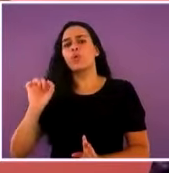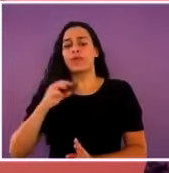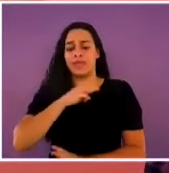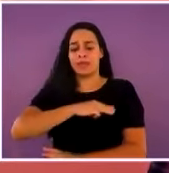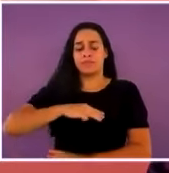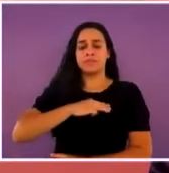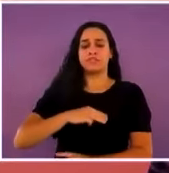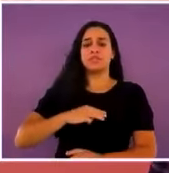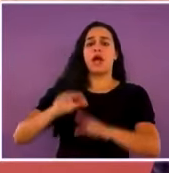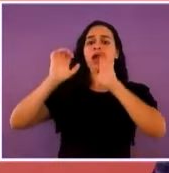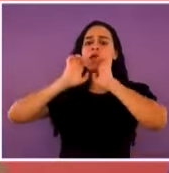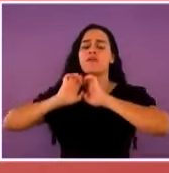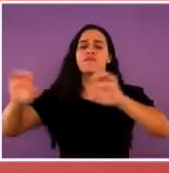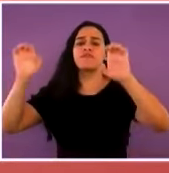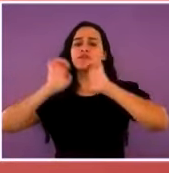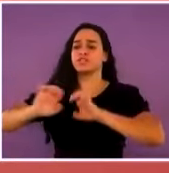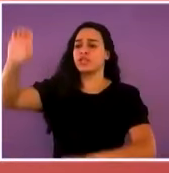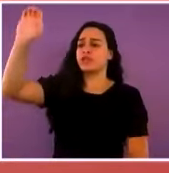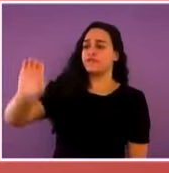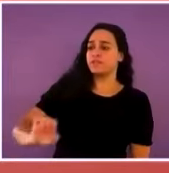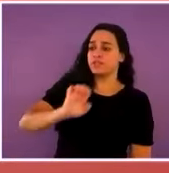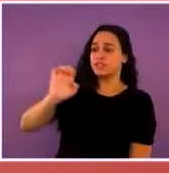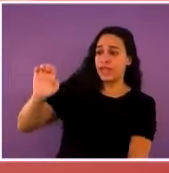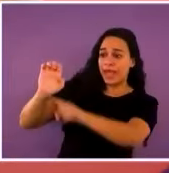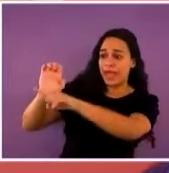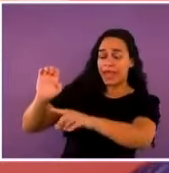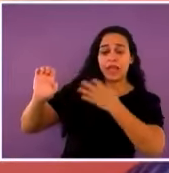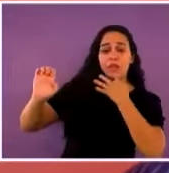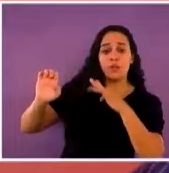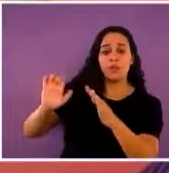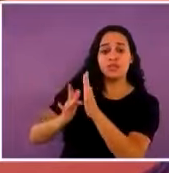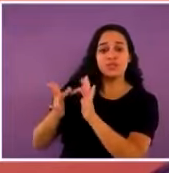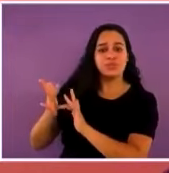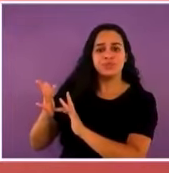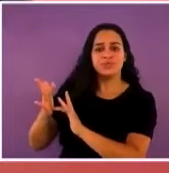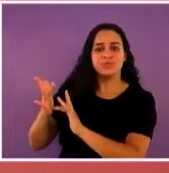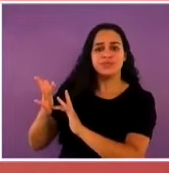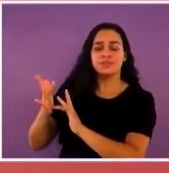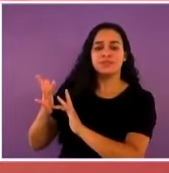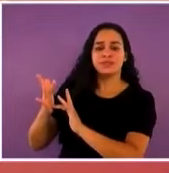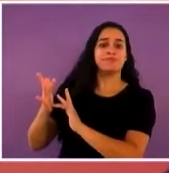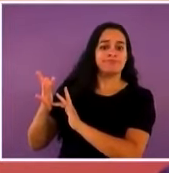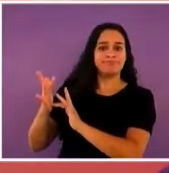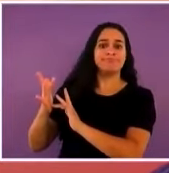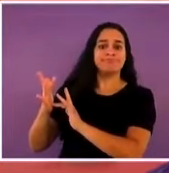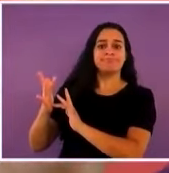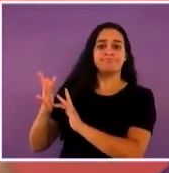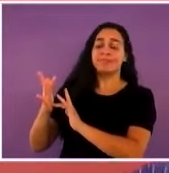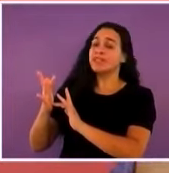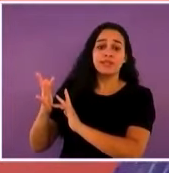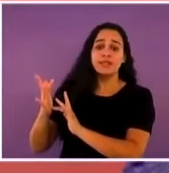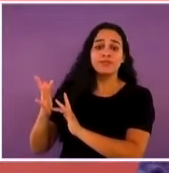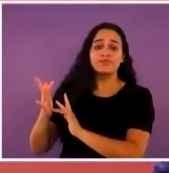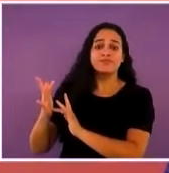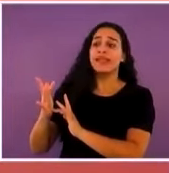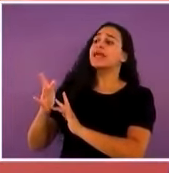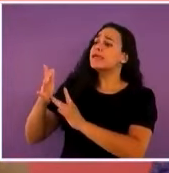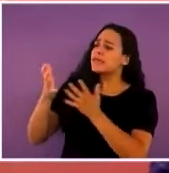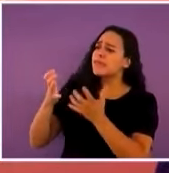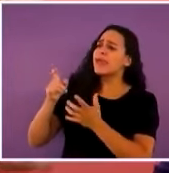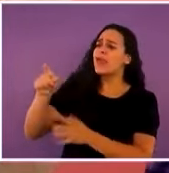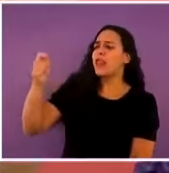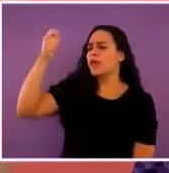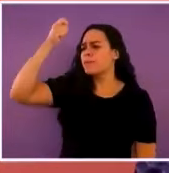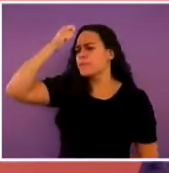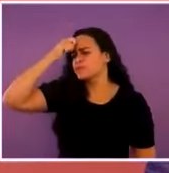é pregar o evangelho para aqueles que estão perdidos. In order for them to repent and believe and be saved. E a fim de que eles possam se